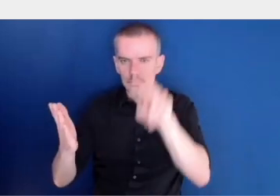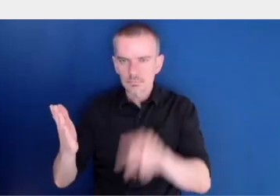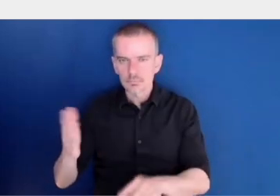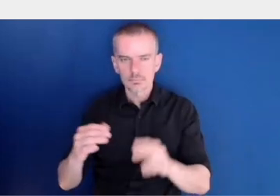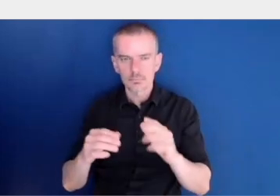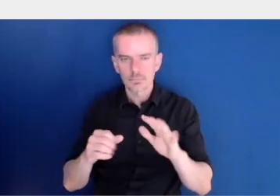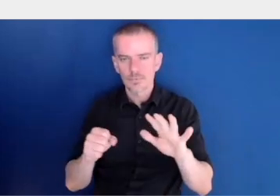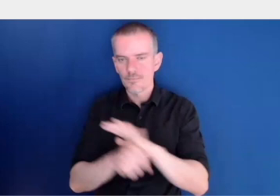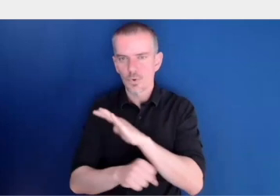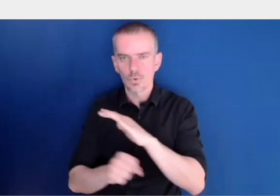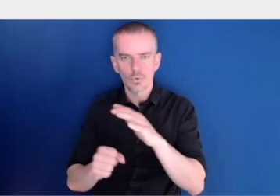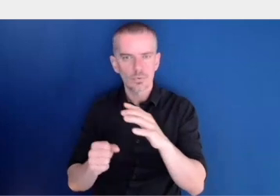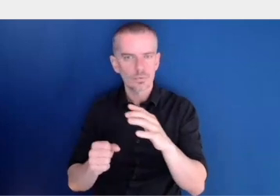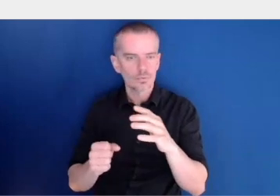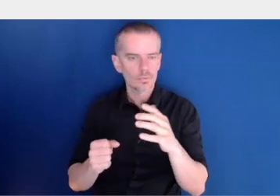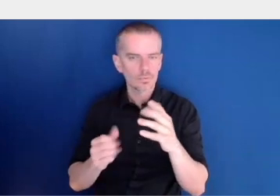of contract provisions too.